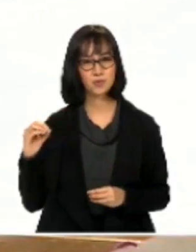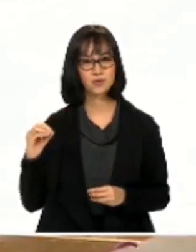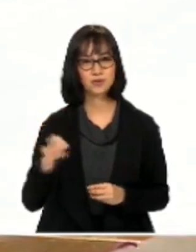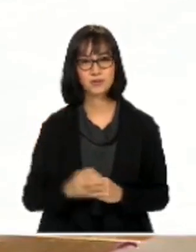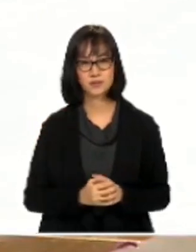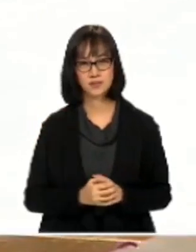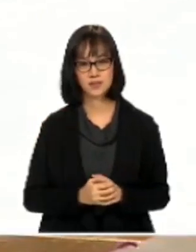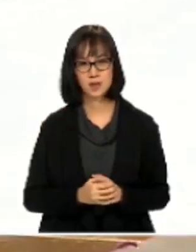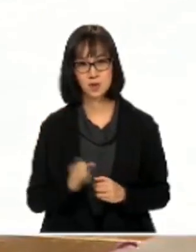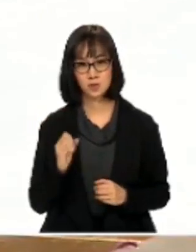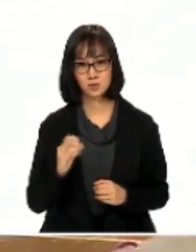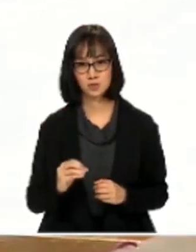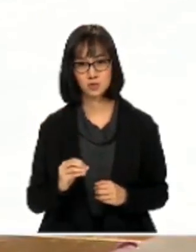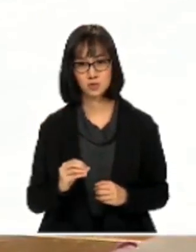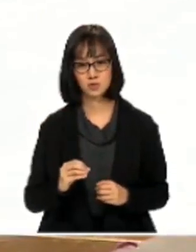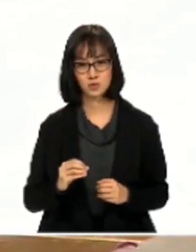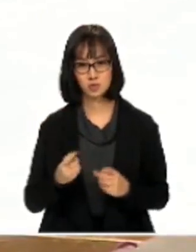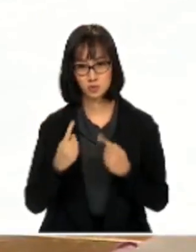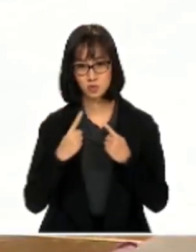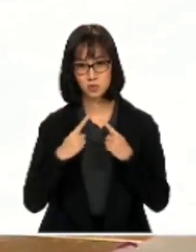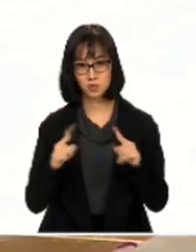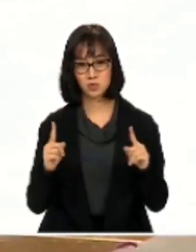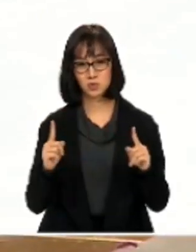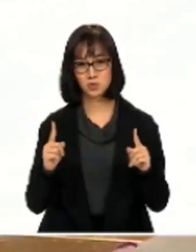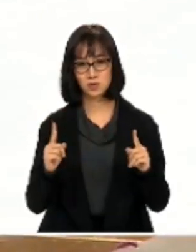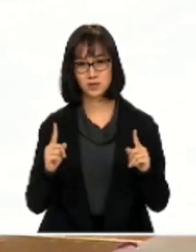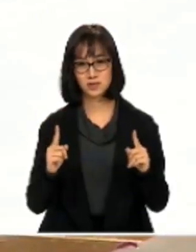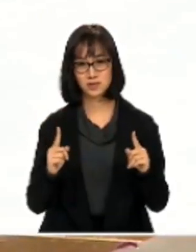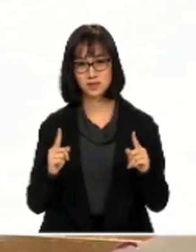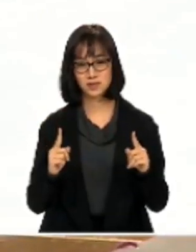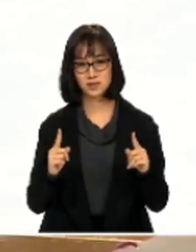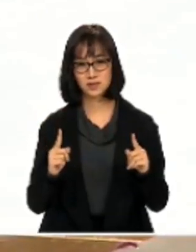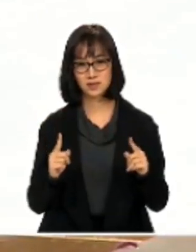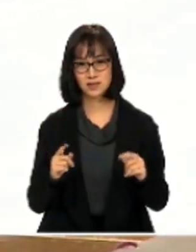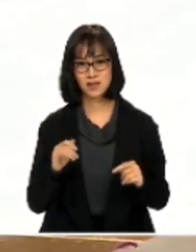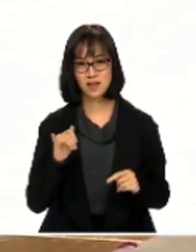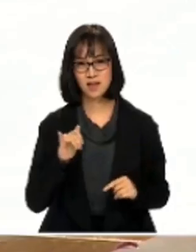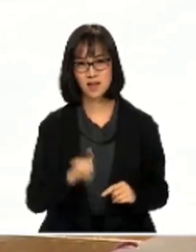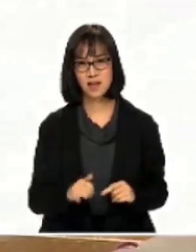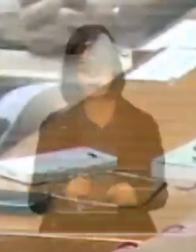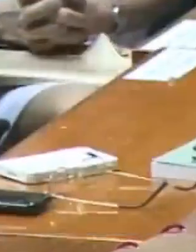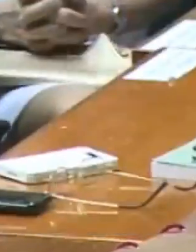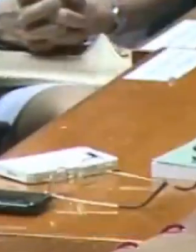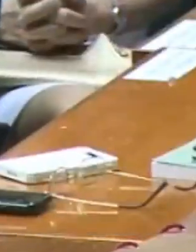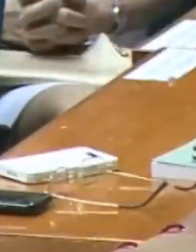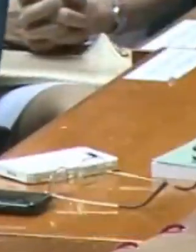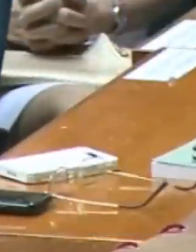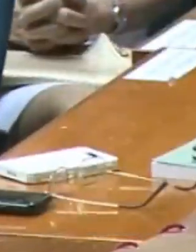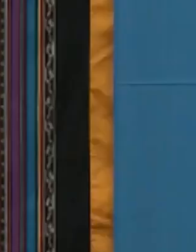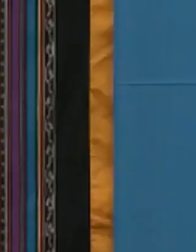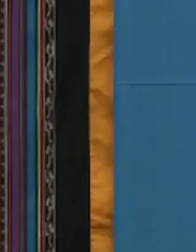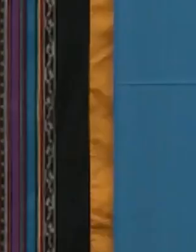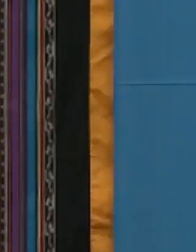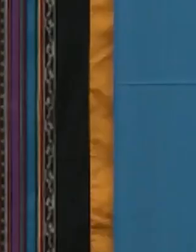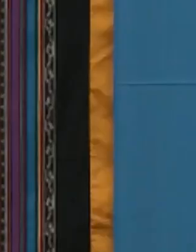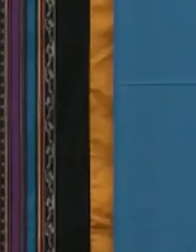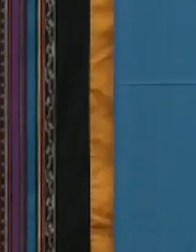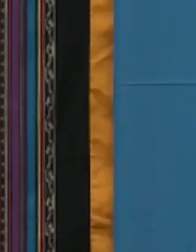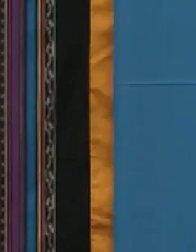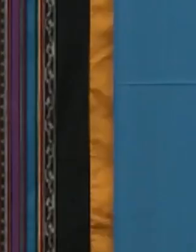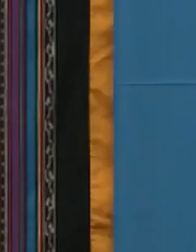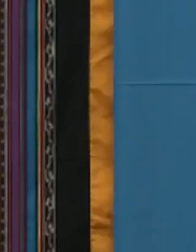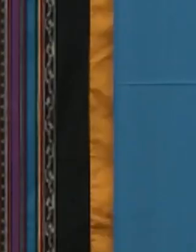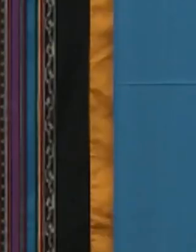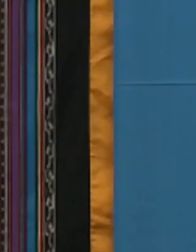para manalo sa kampanya. Yun ang mantra niya. Tutuhanin mo lambong, mapahiya